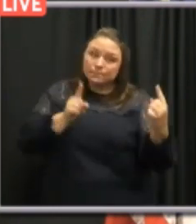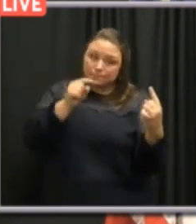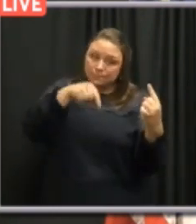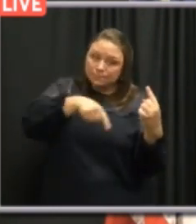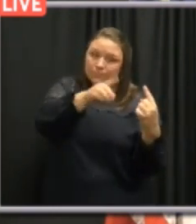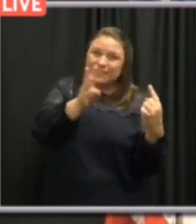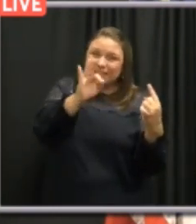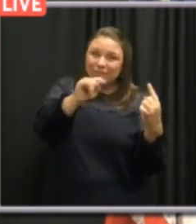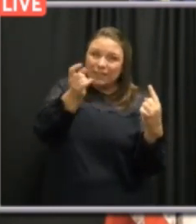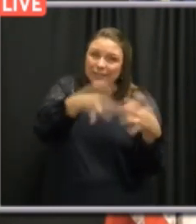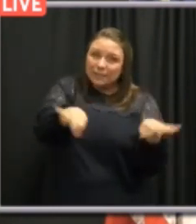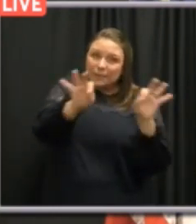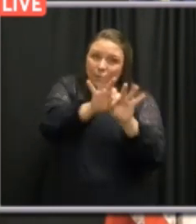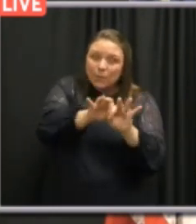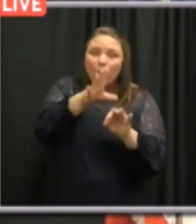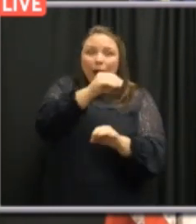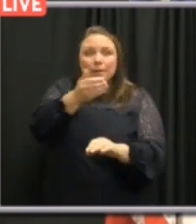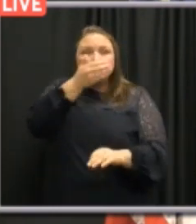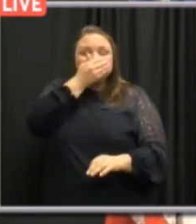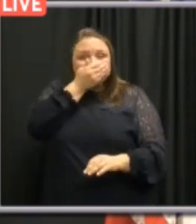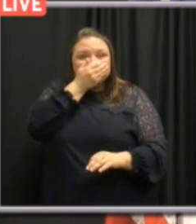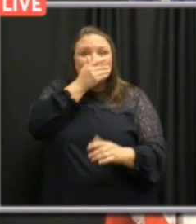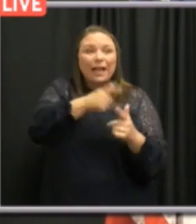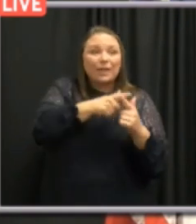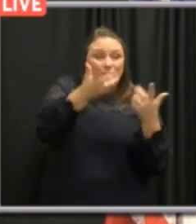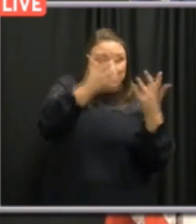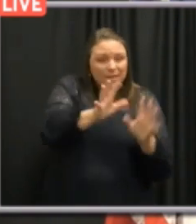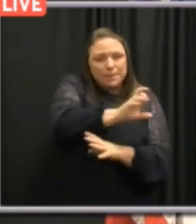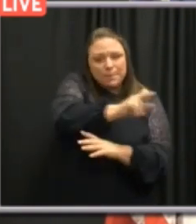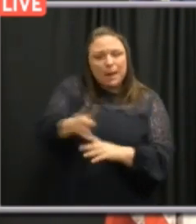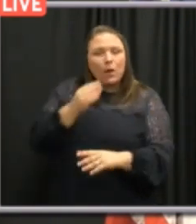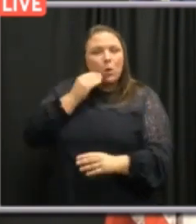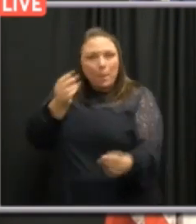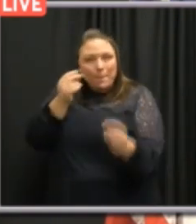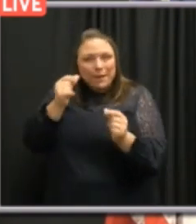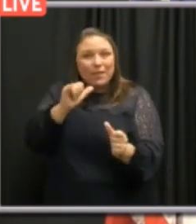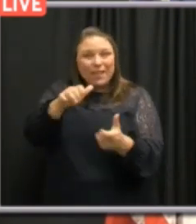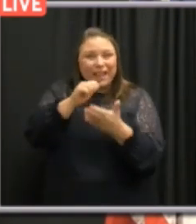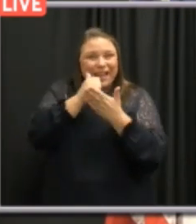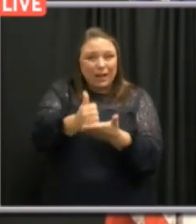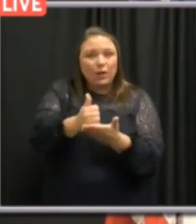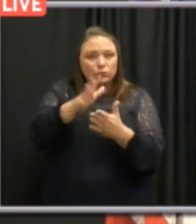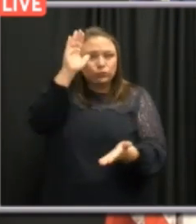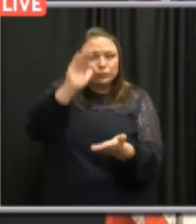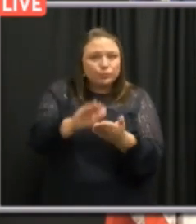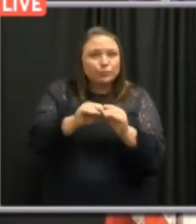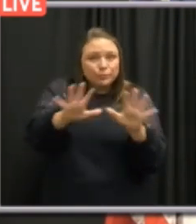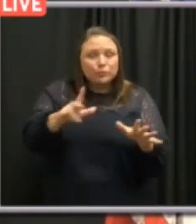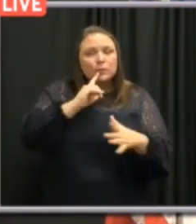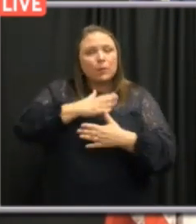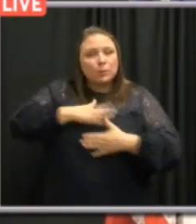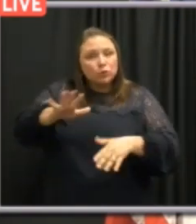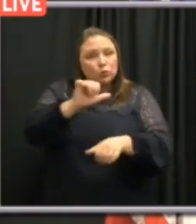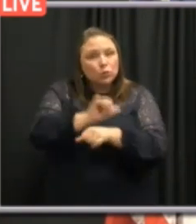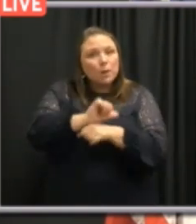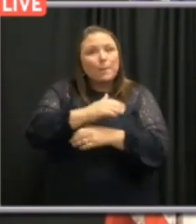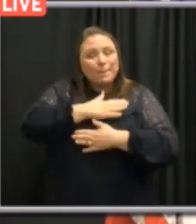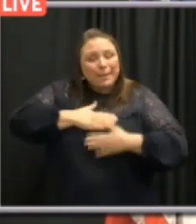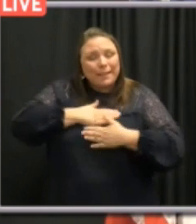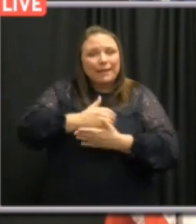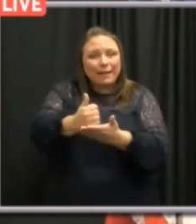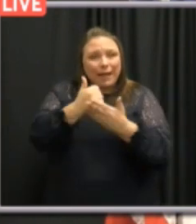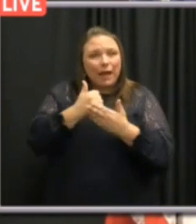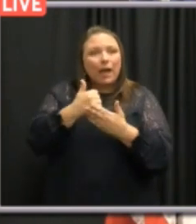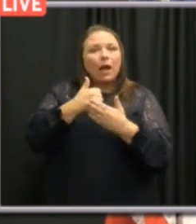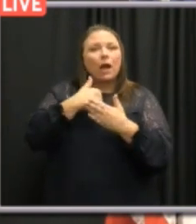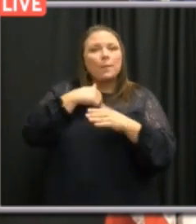and return home right away. That's how you're making a difference, Nashville. I appreciate your efforts, and please help us keep the